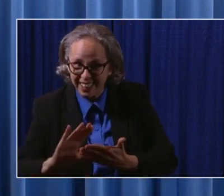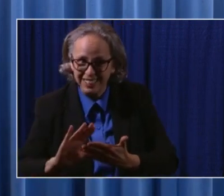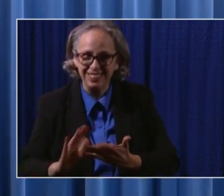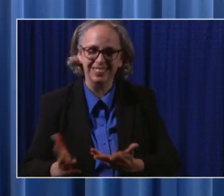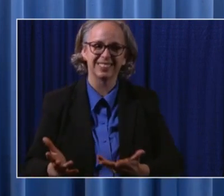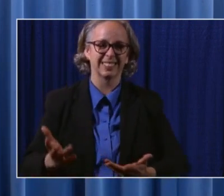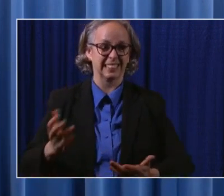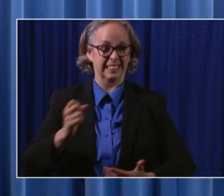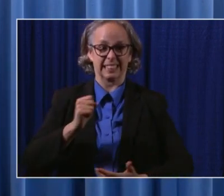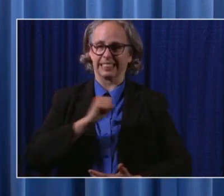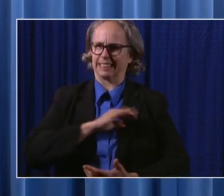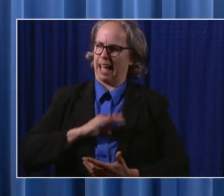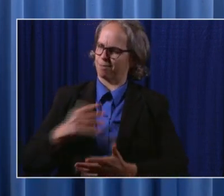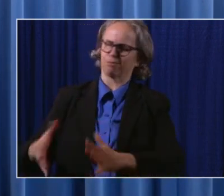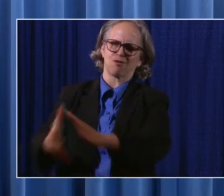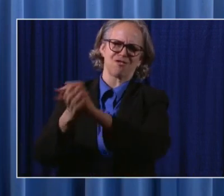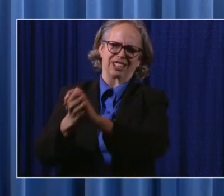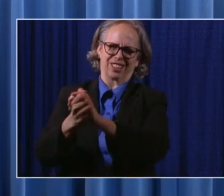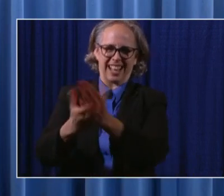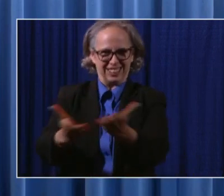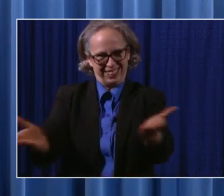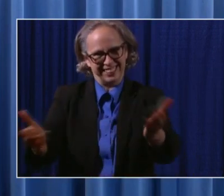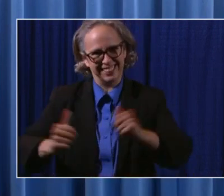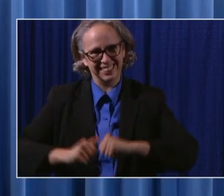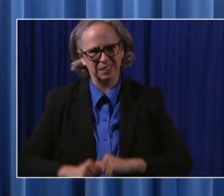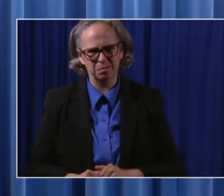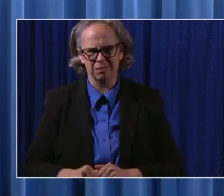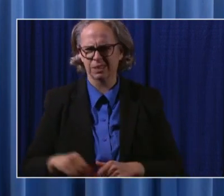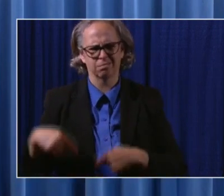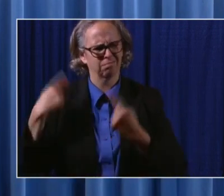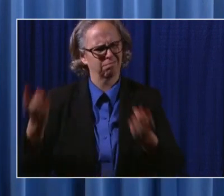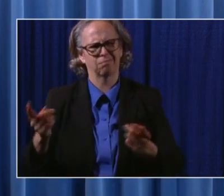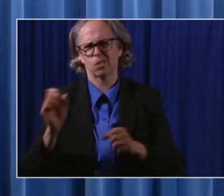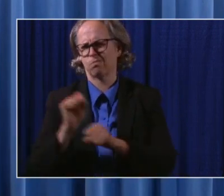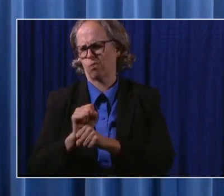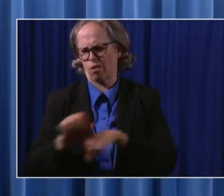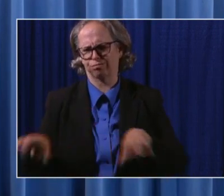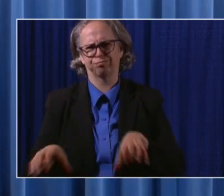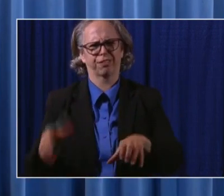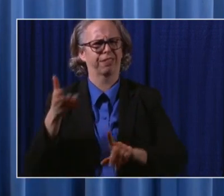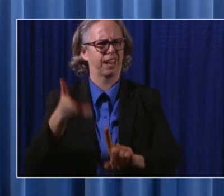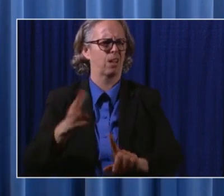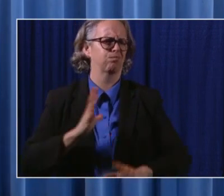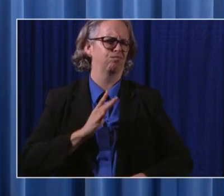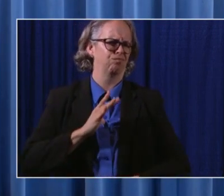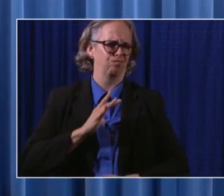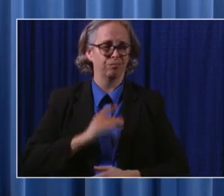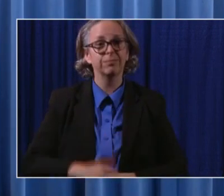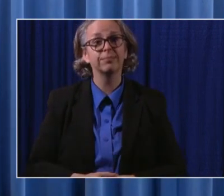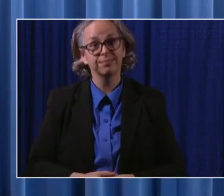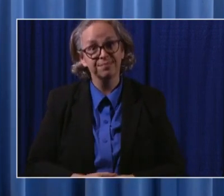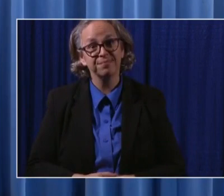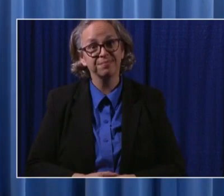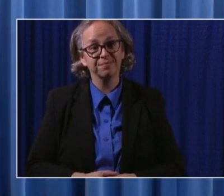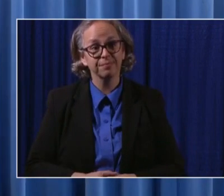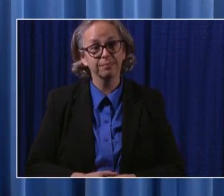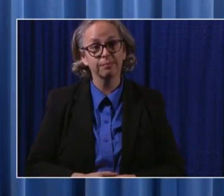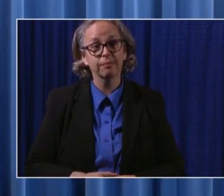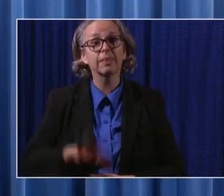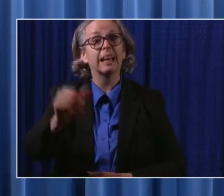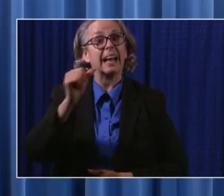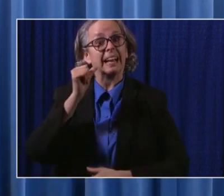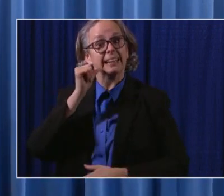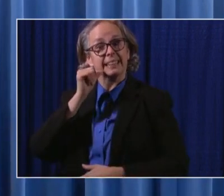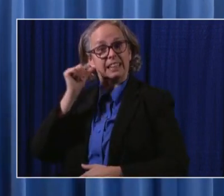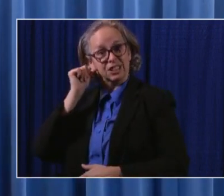there, congratulations for the great work that you all do. Yesterday, our Department of Rehabilitation and Correction